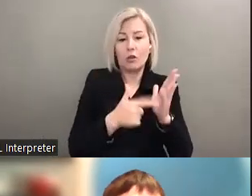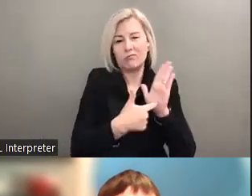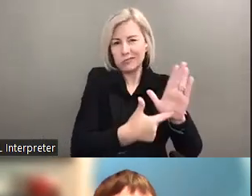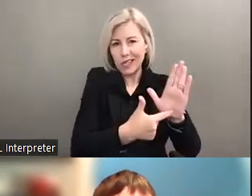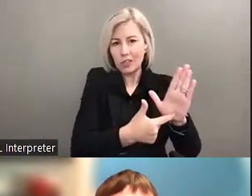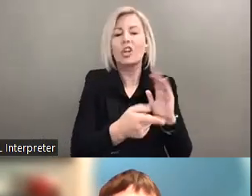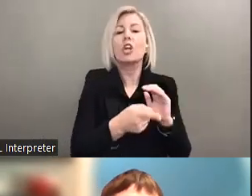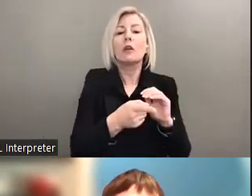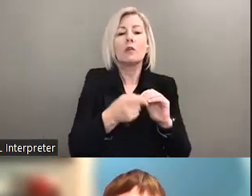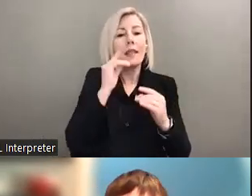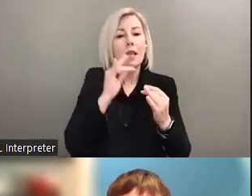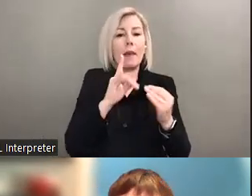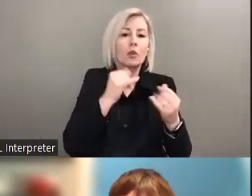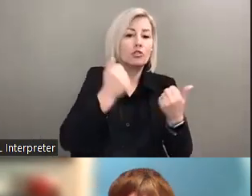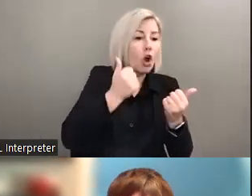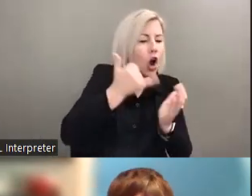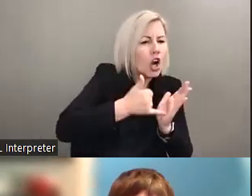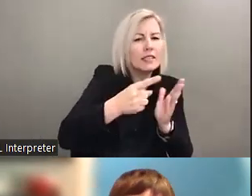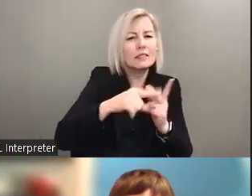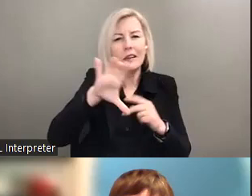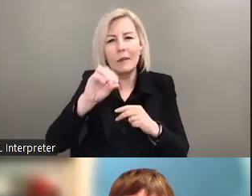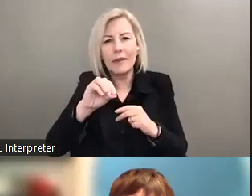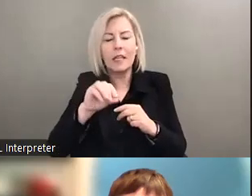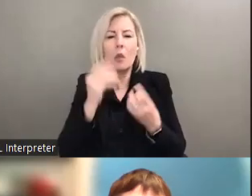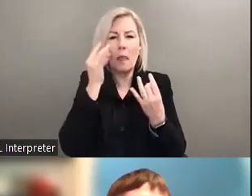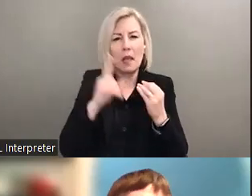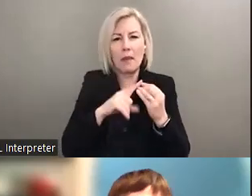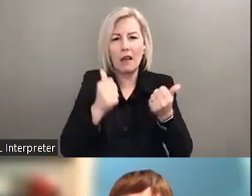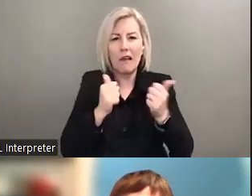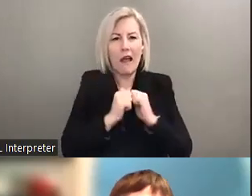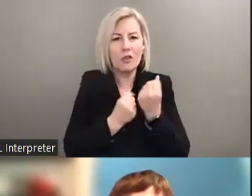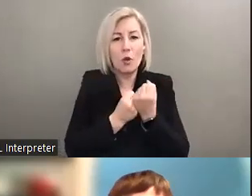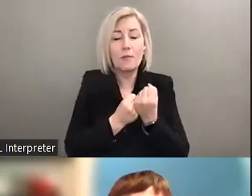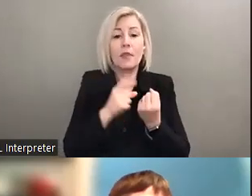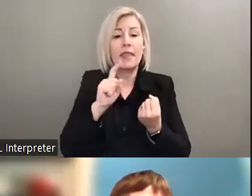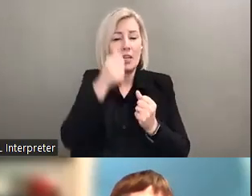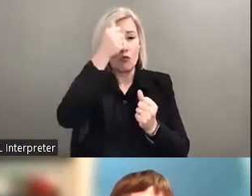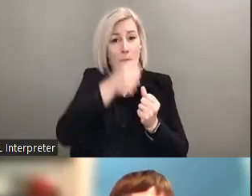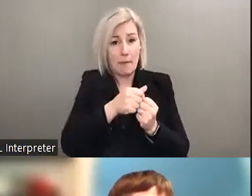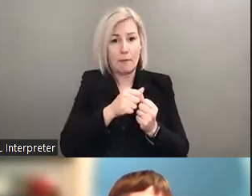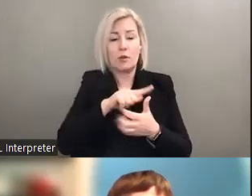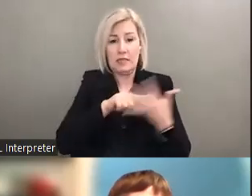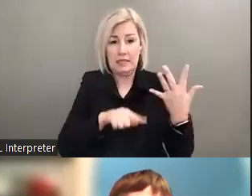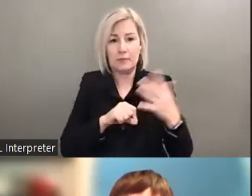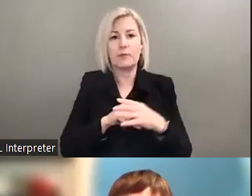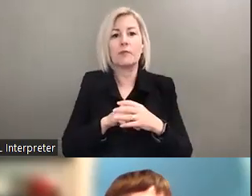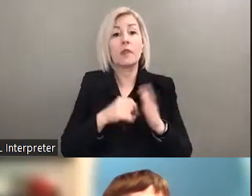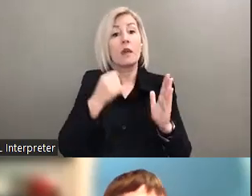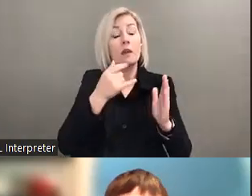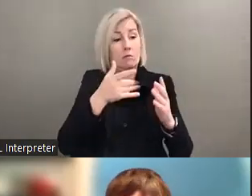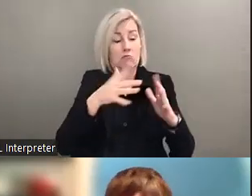or company they will apply for support to present, they should keep the following in mind. The artist can be